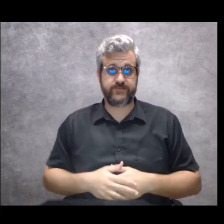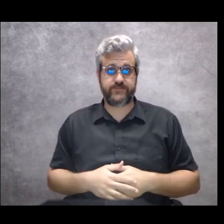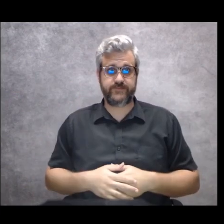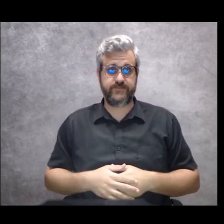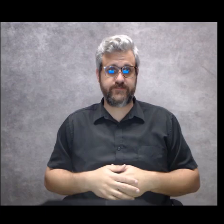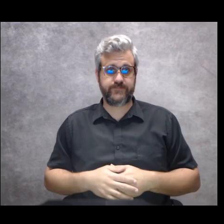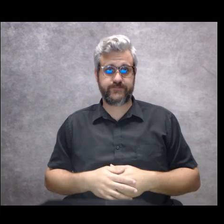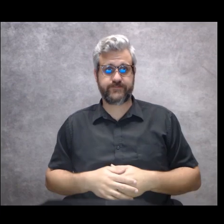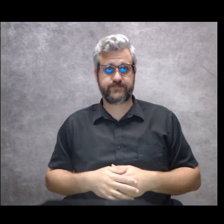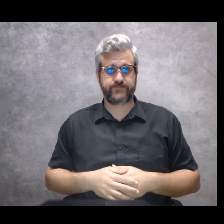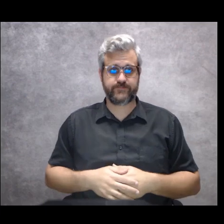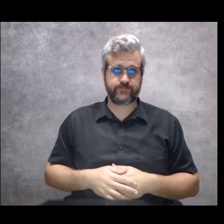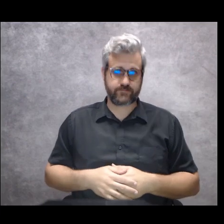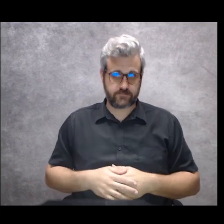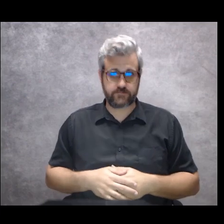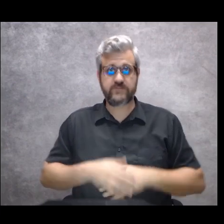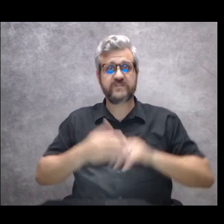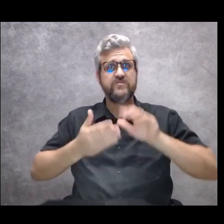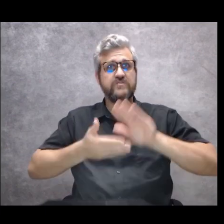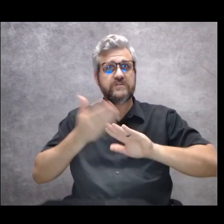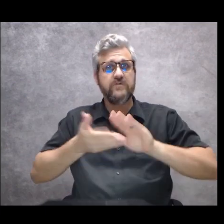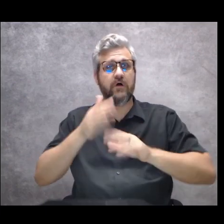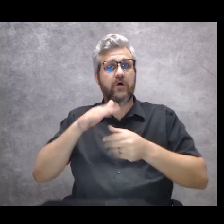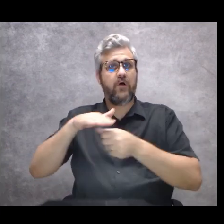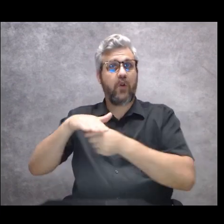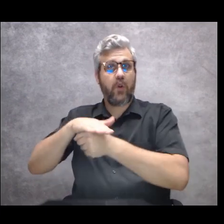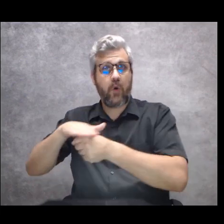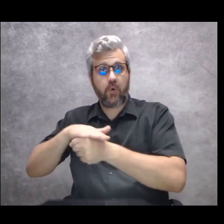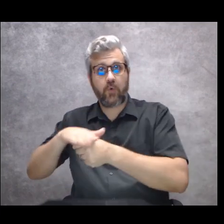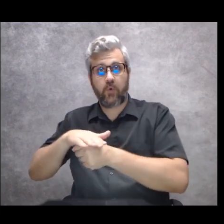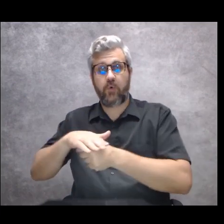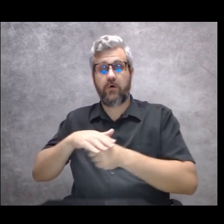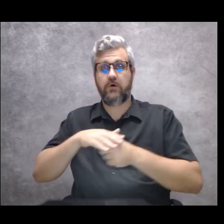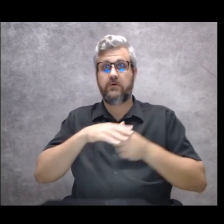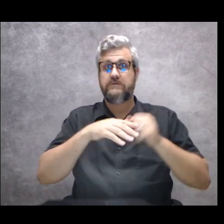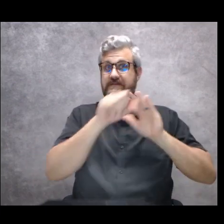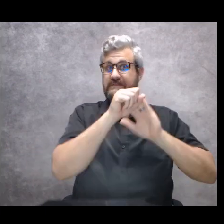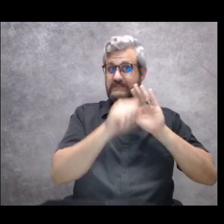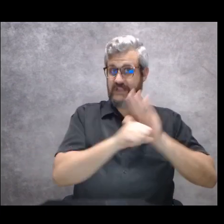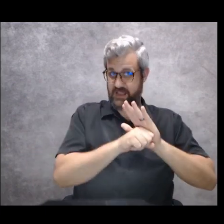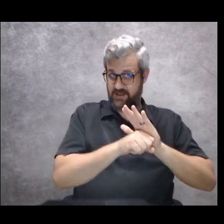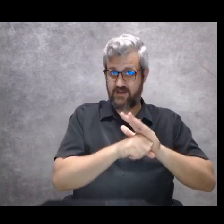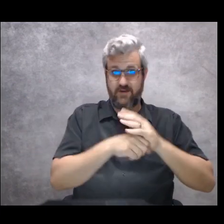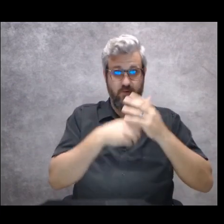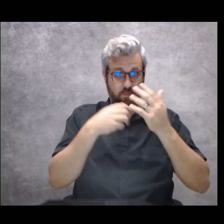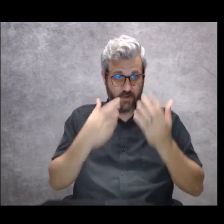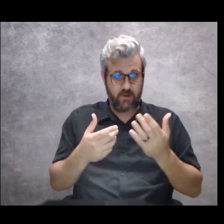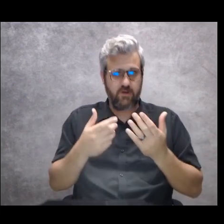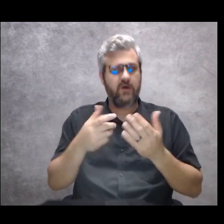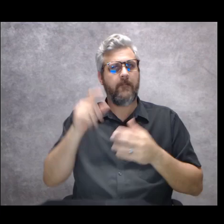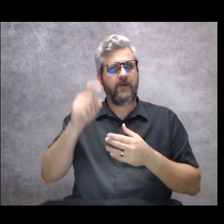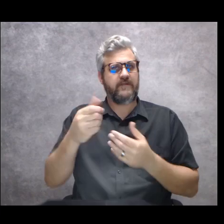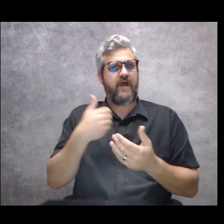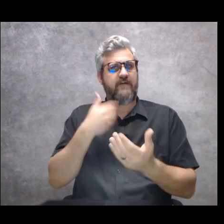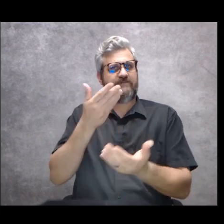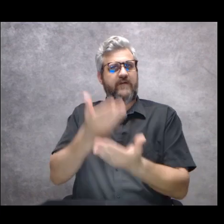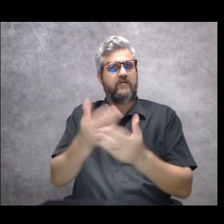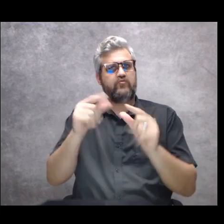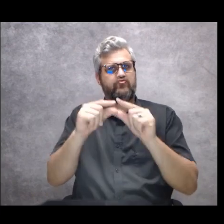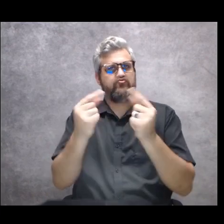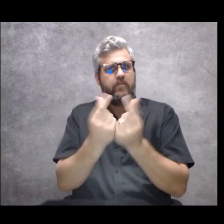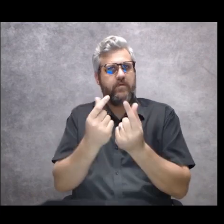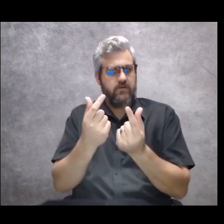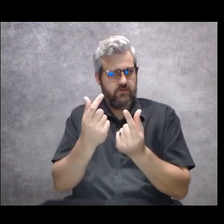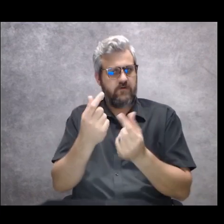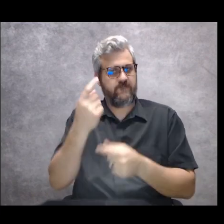To generate a local and state data set, the data validation group must be available from the Data Validation